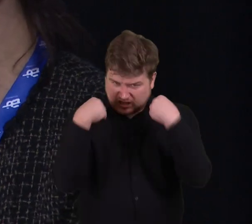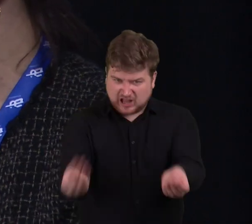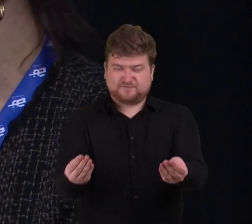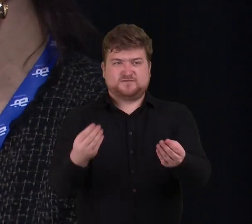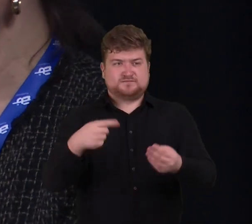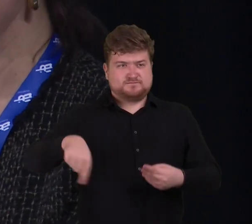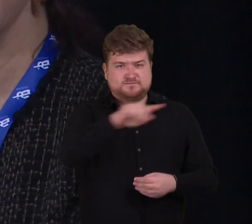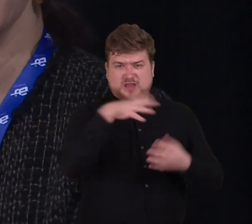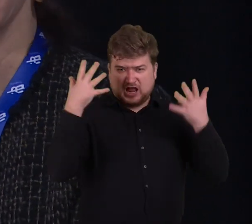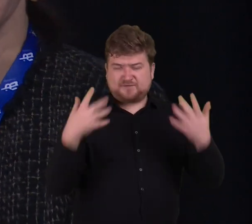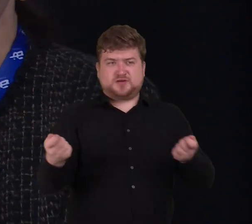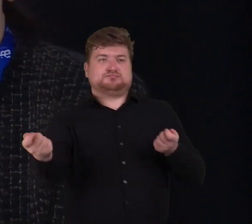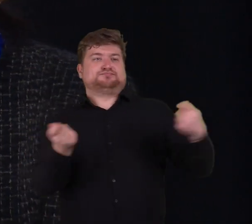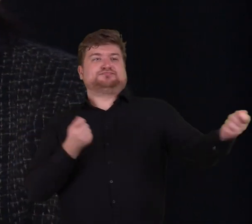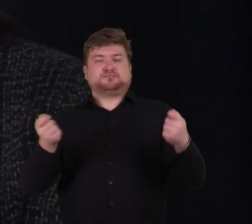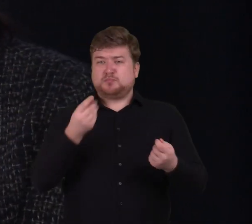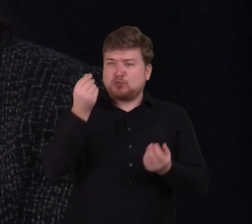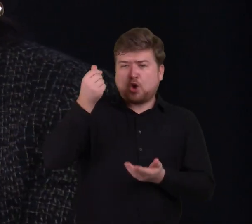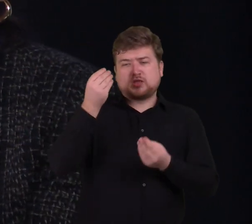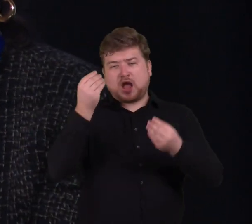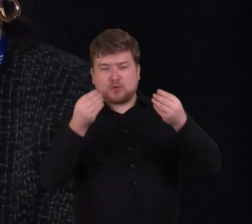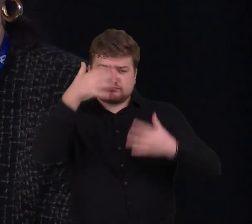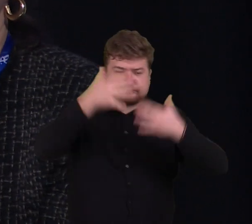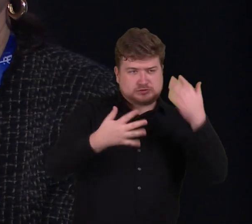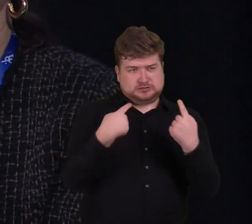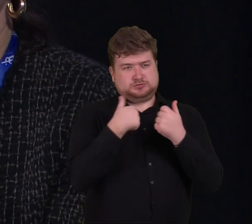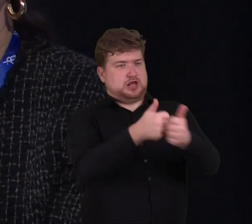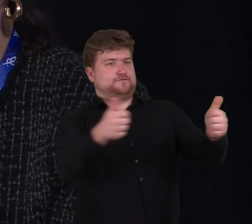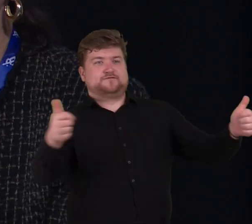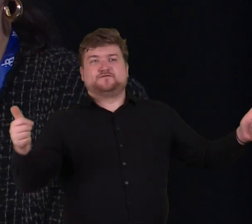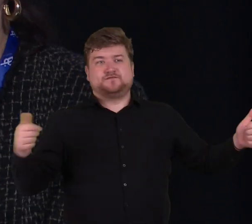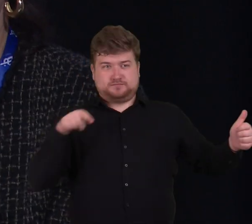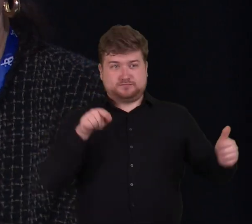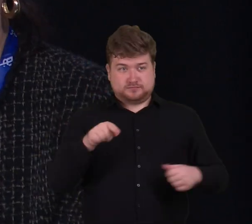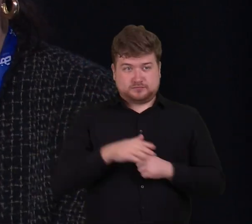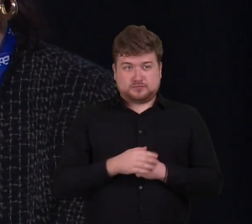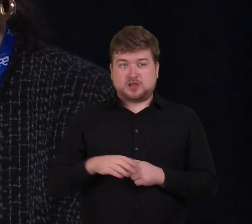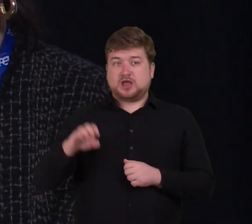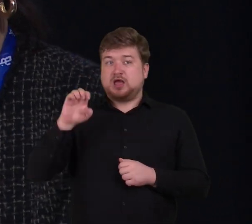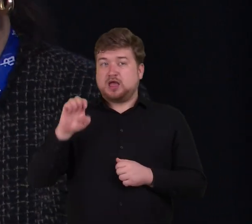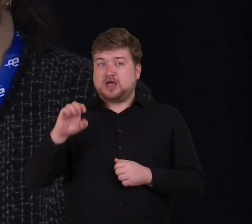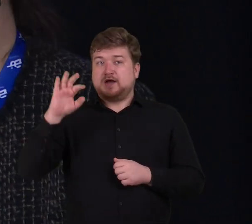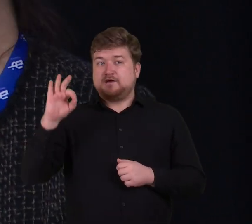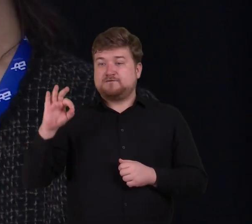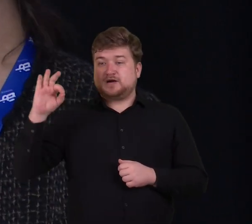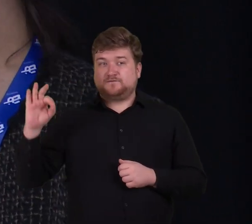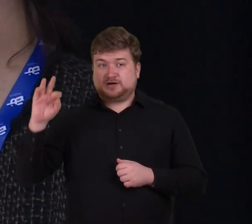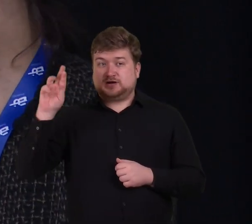ESF+, and JTF. And for these three funds,